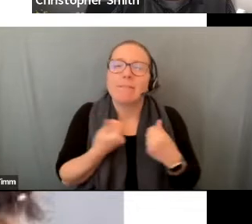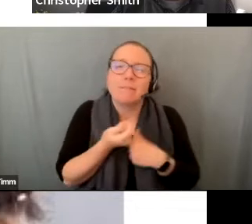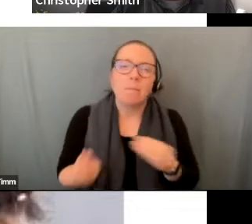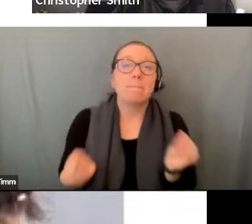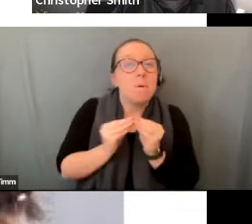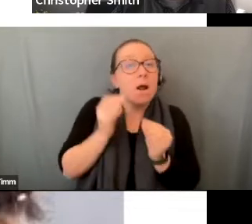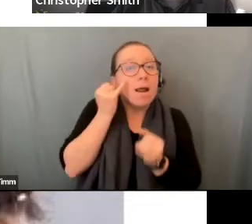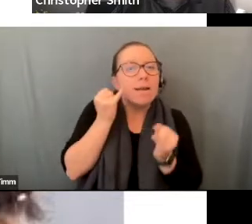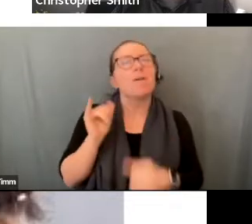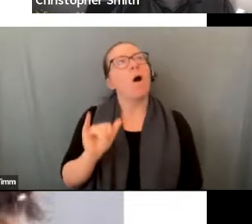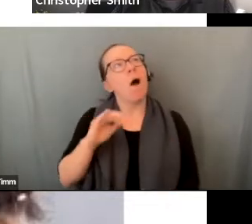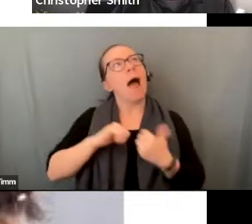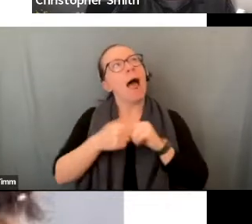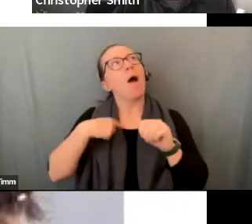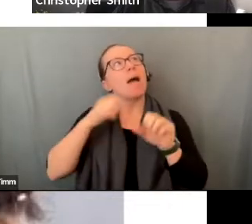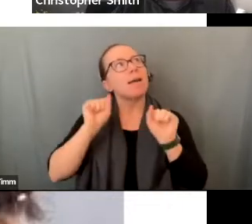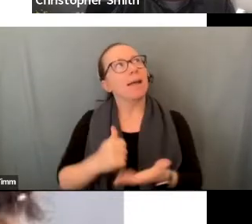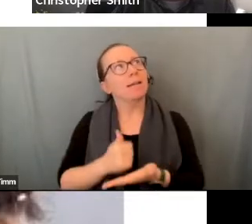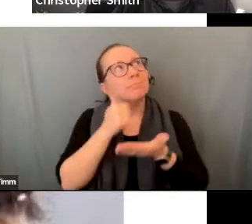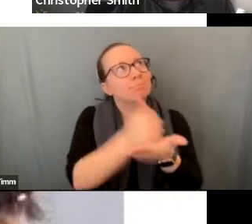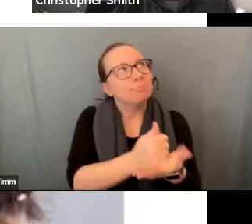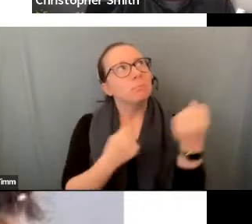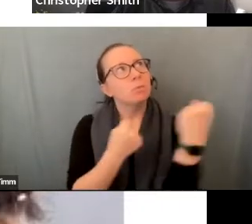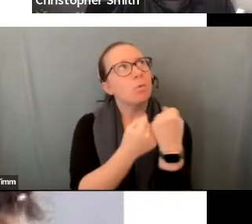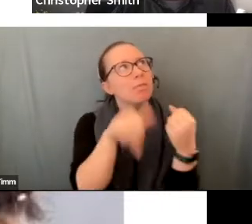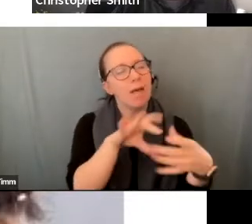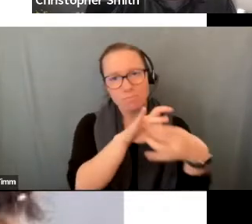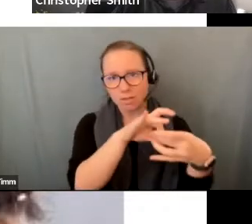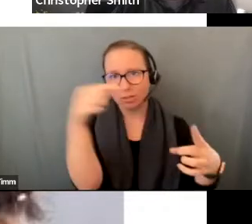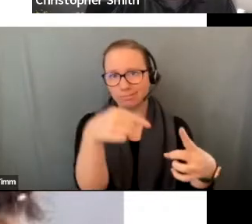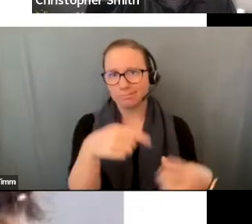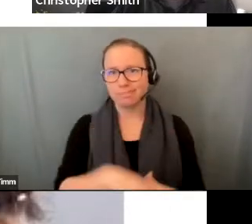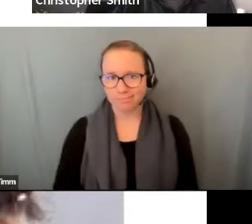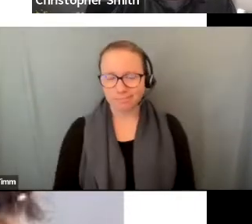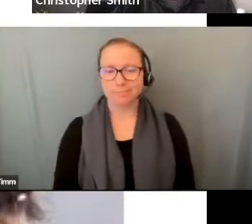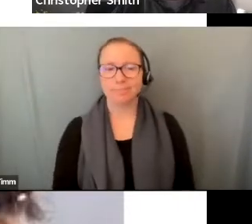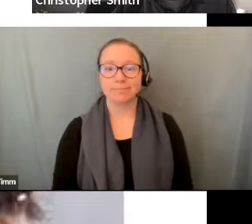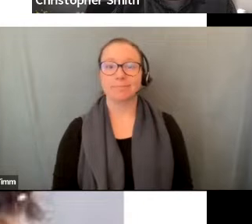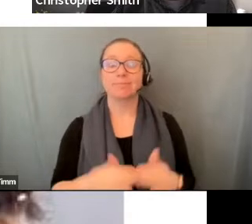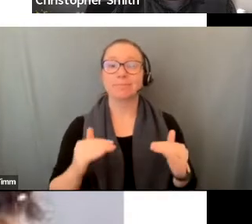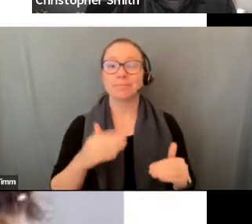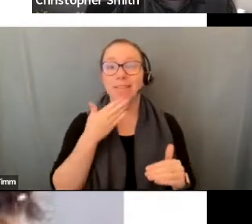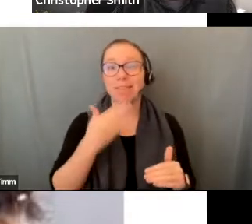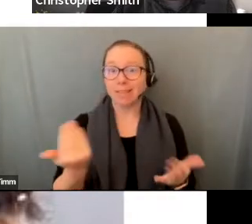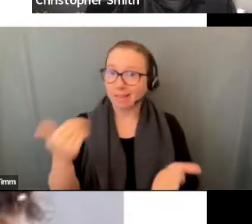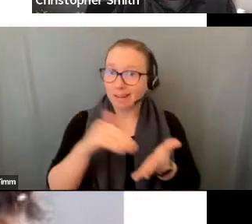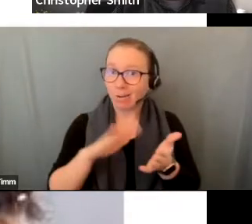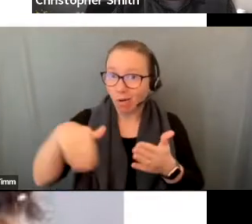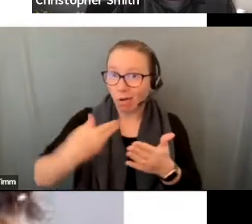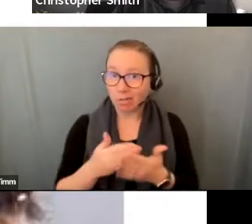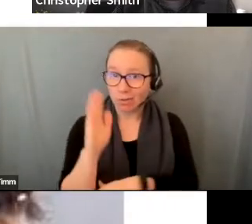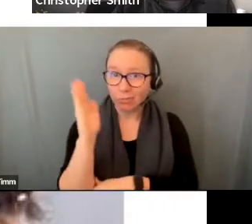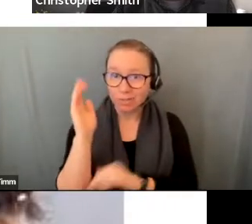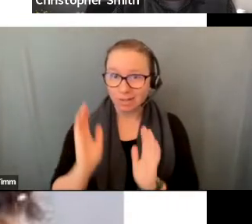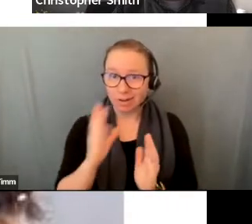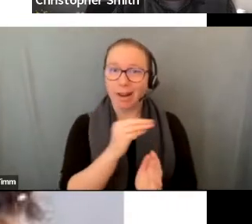what we can do to support and facilitate these relationships. Thanks again to all the presenters and the